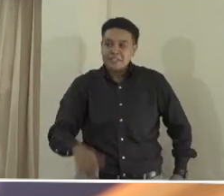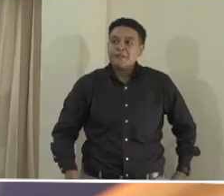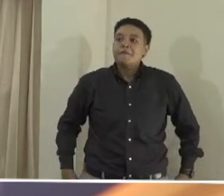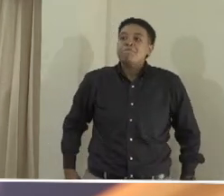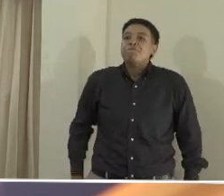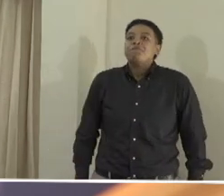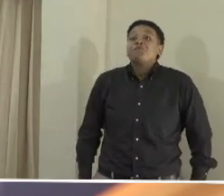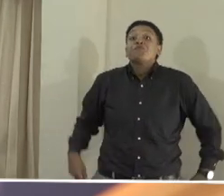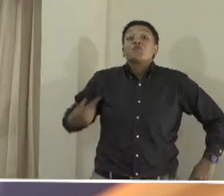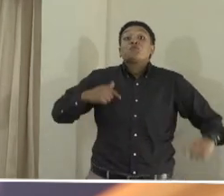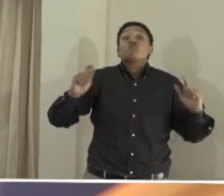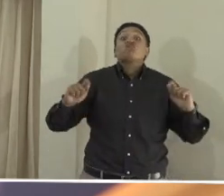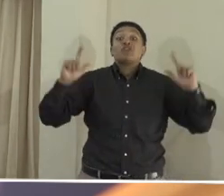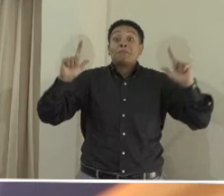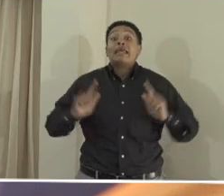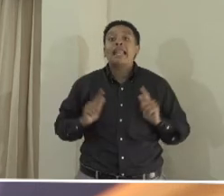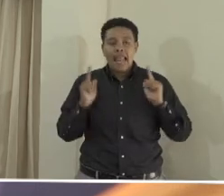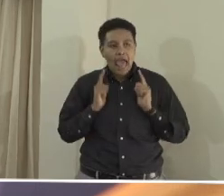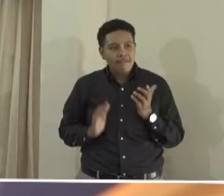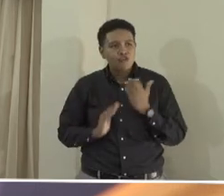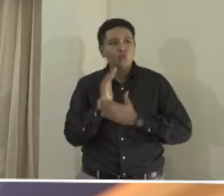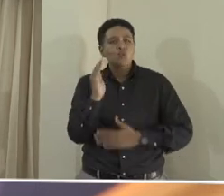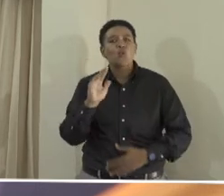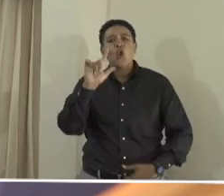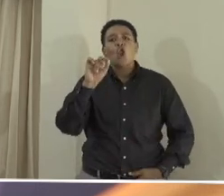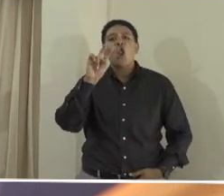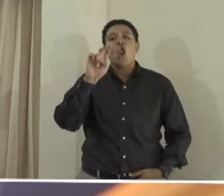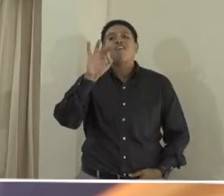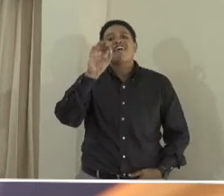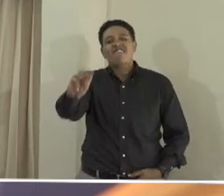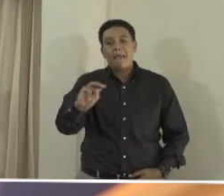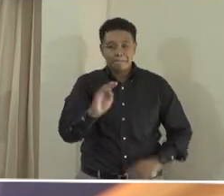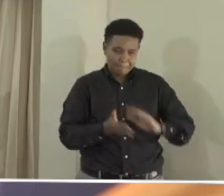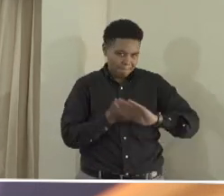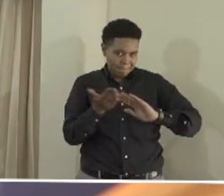We're streaming live via Love FM.